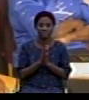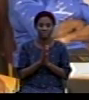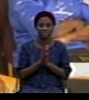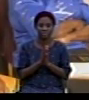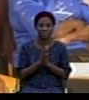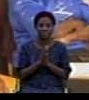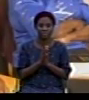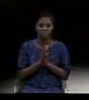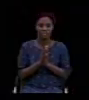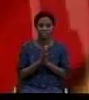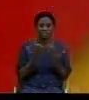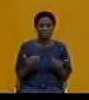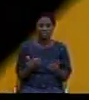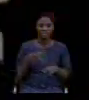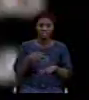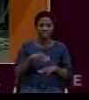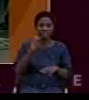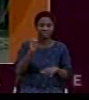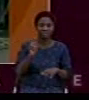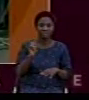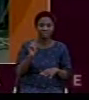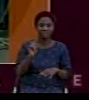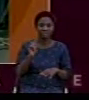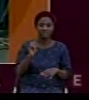Ejibo Lagos live.